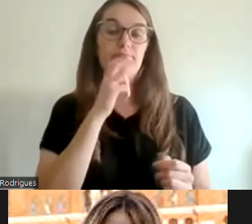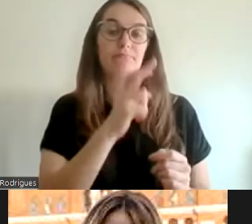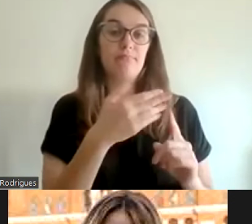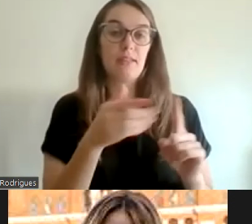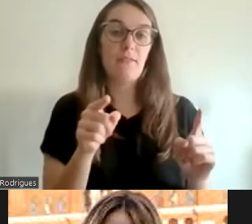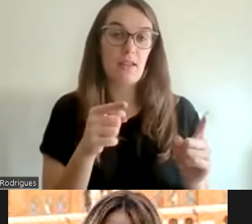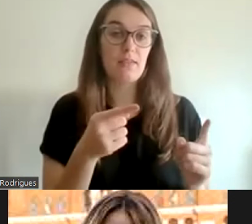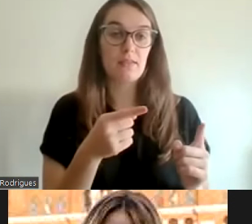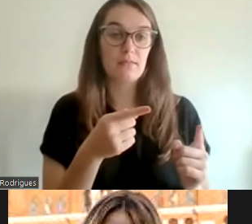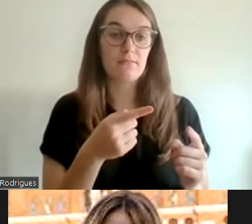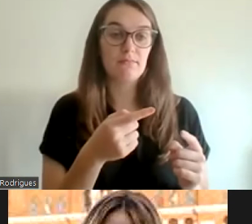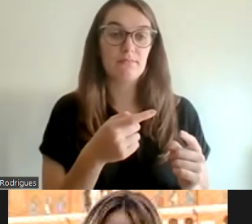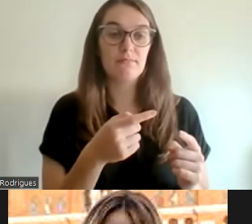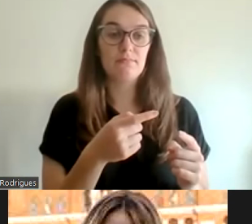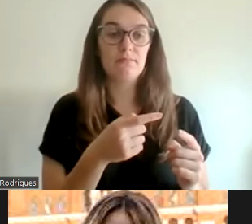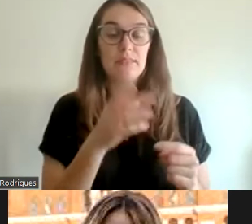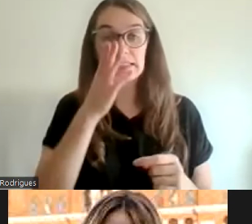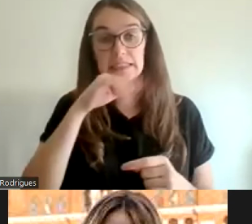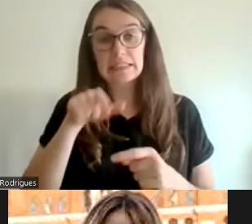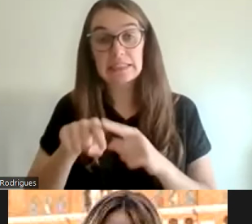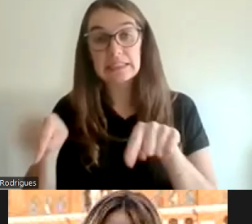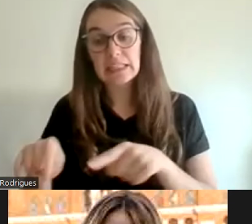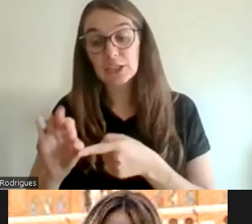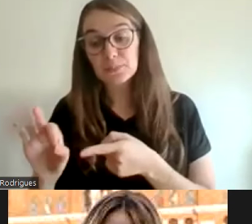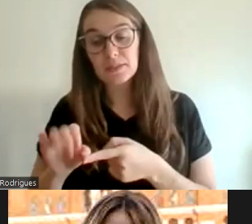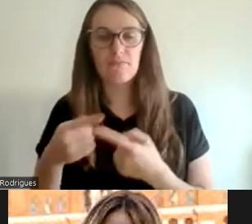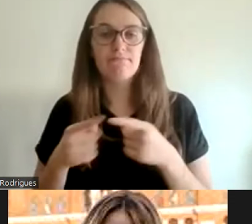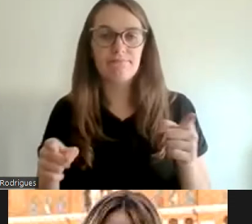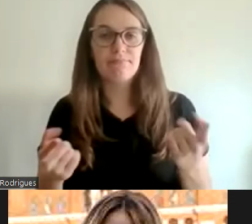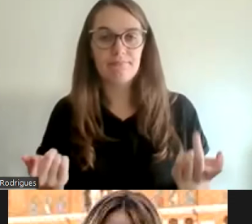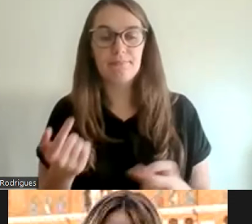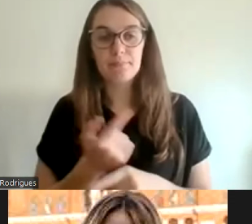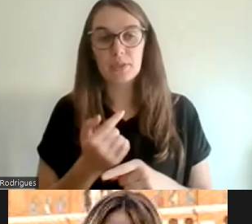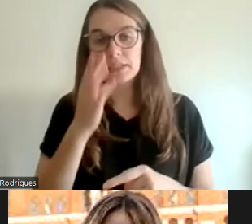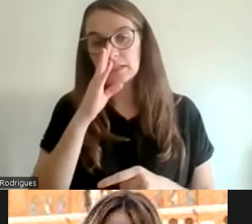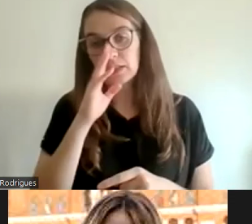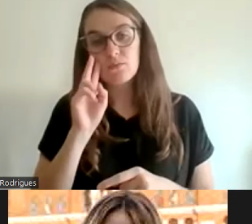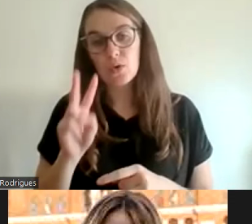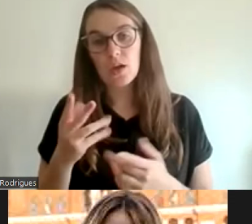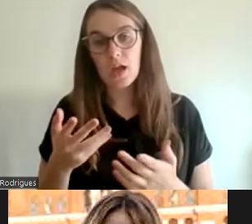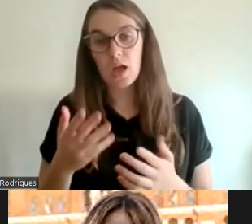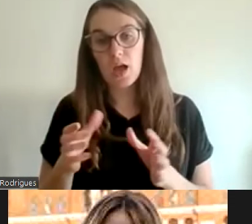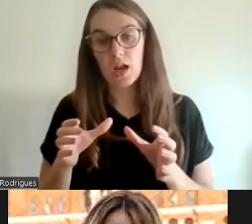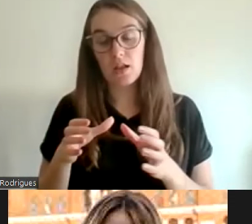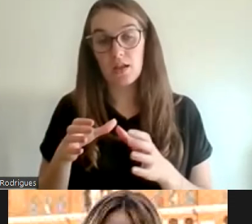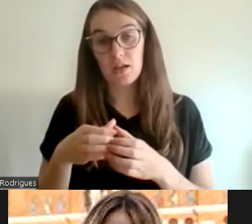if we speak about this in the classroom. And looking into university and classrooms, I would